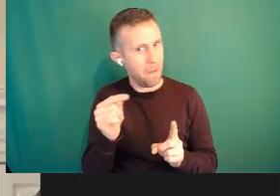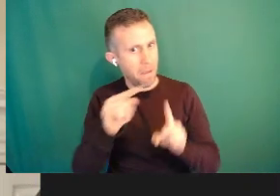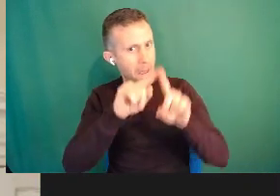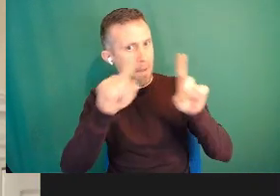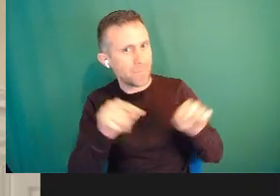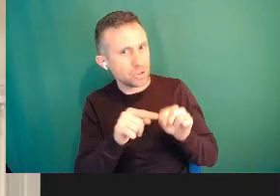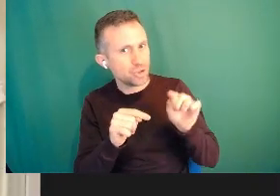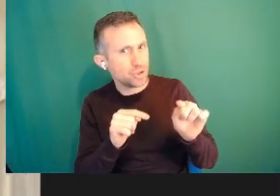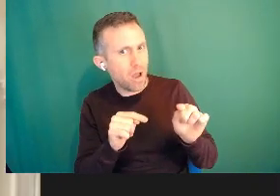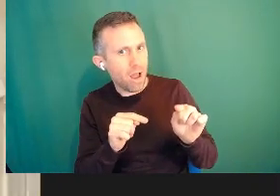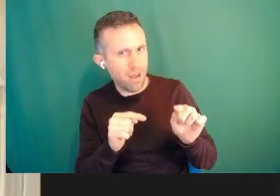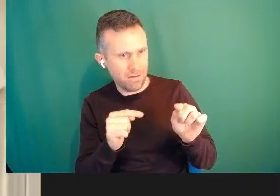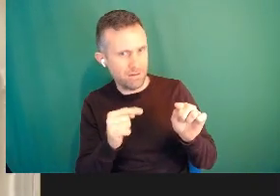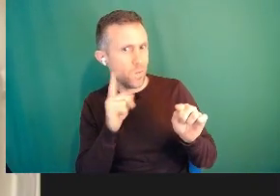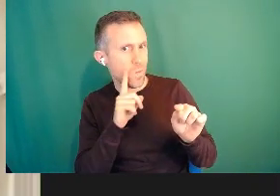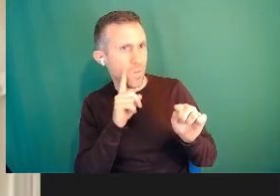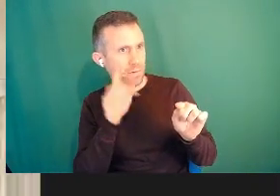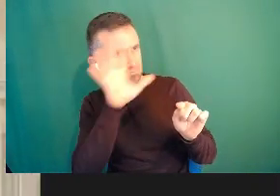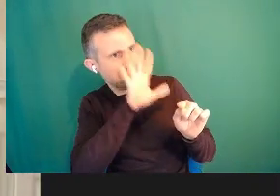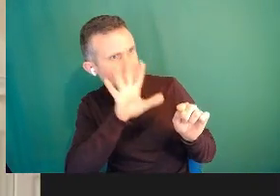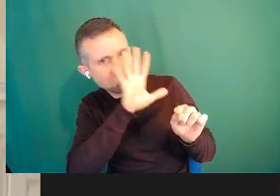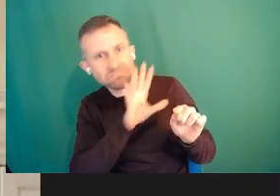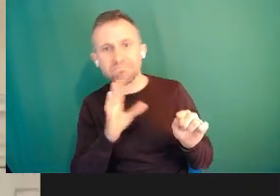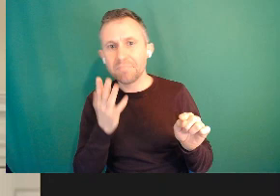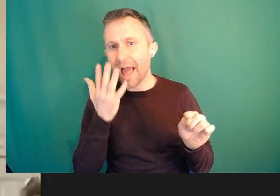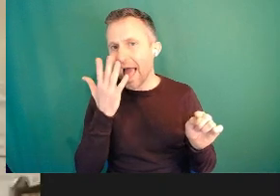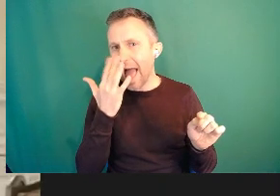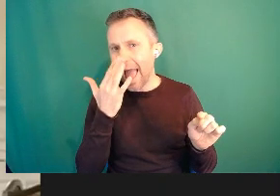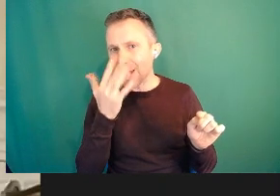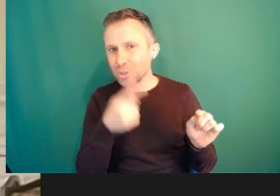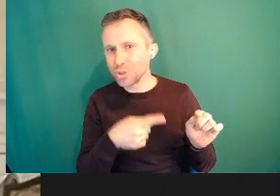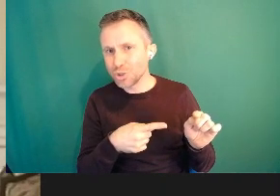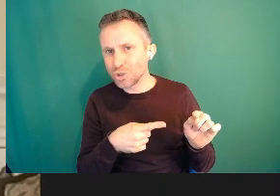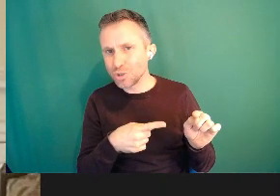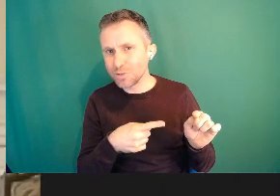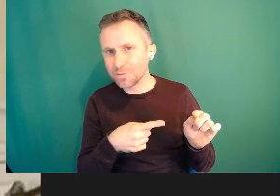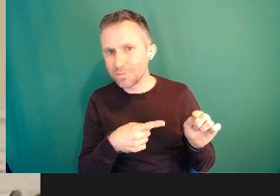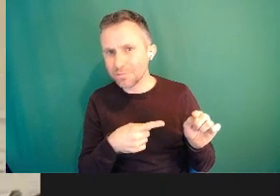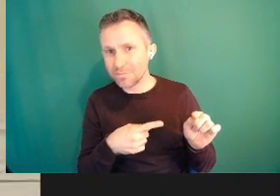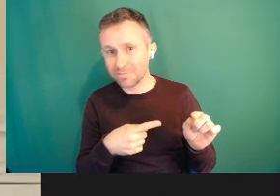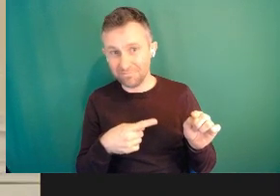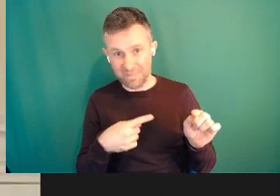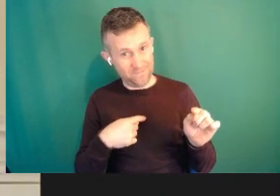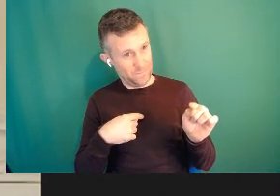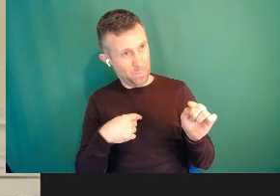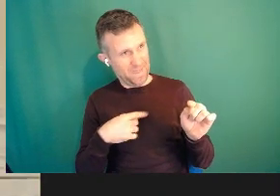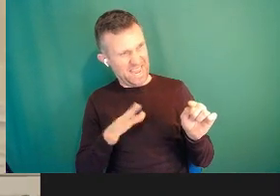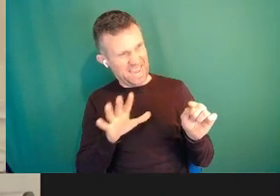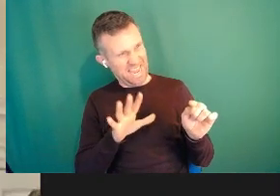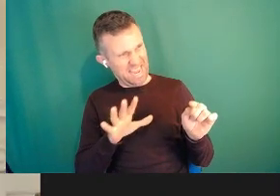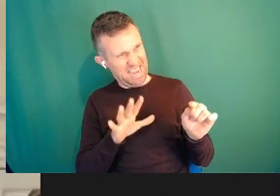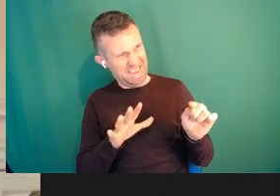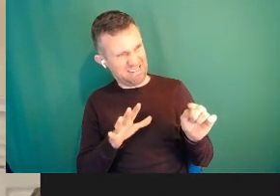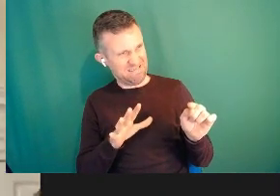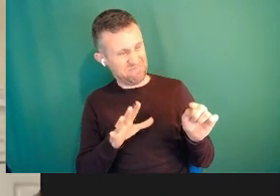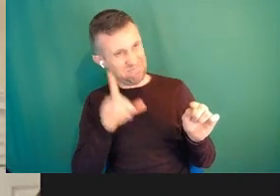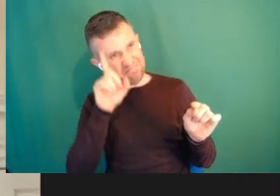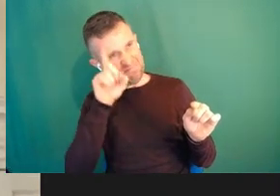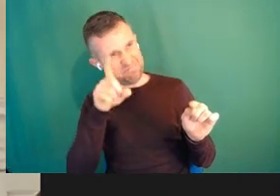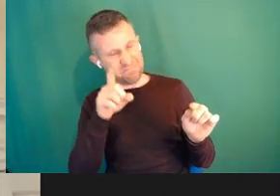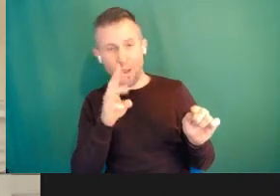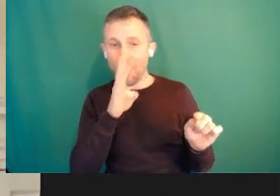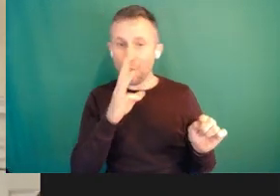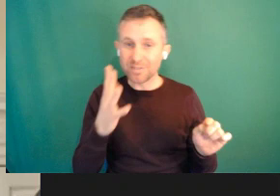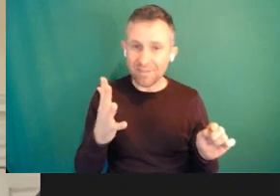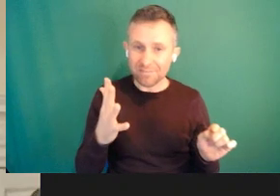I think she looks much older than she is. I think I'd probably guess about maybe 35, but this is her engagement